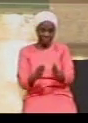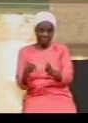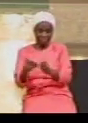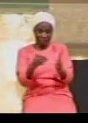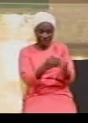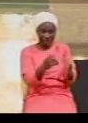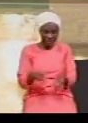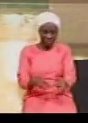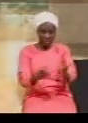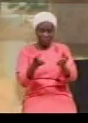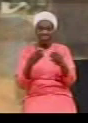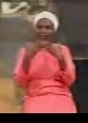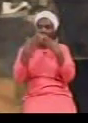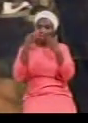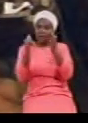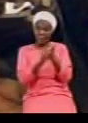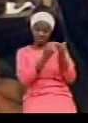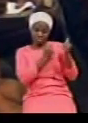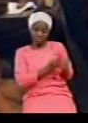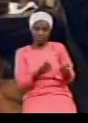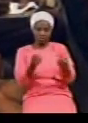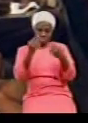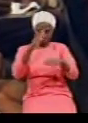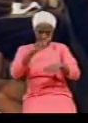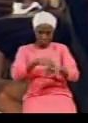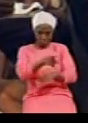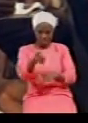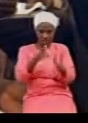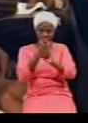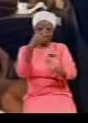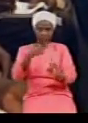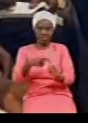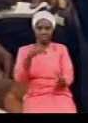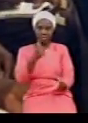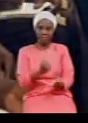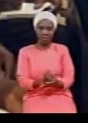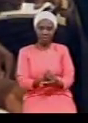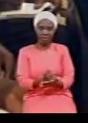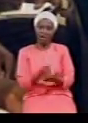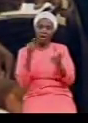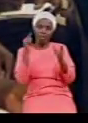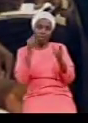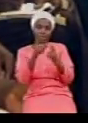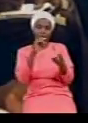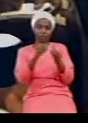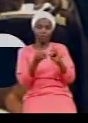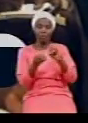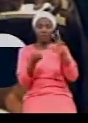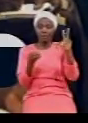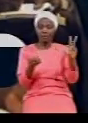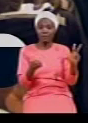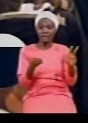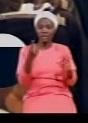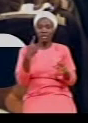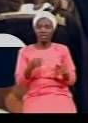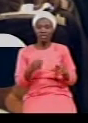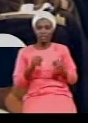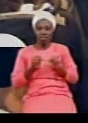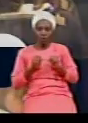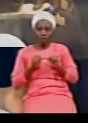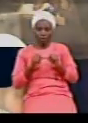courage will spill over to you. Point number three, the constant companionship